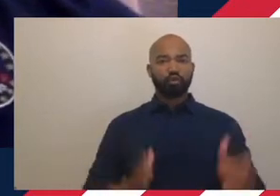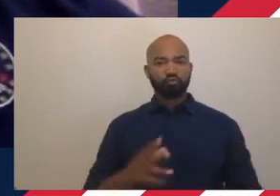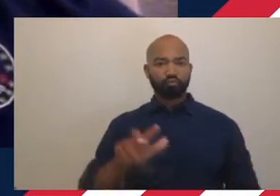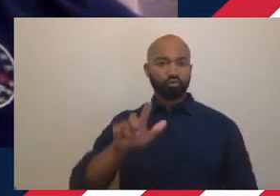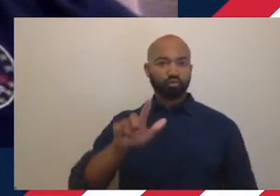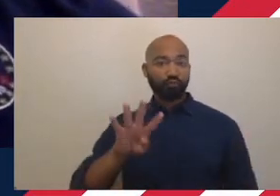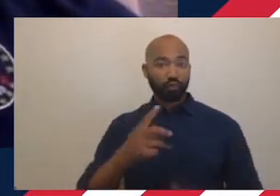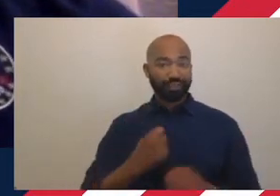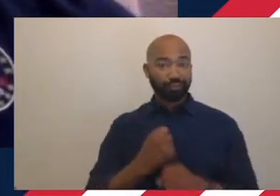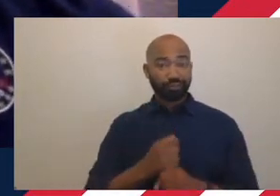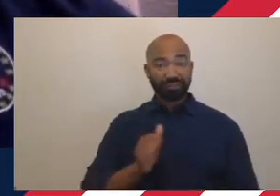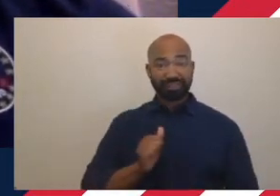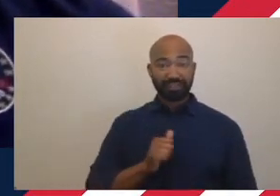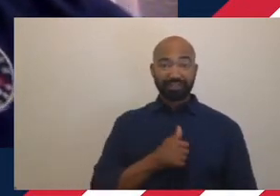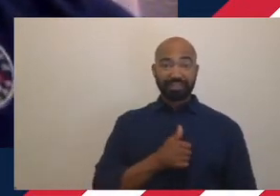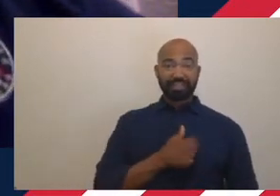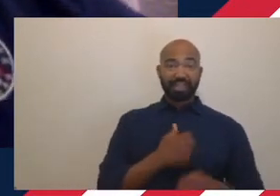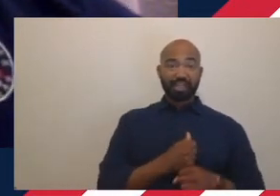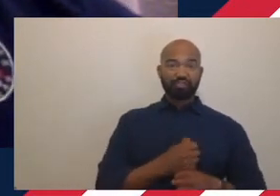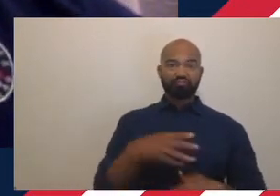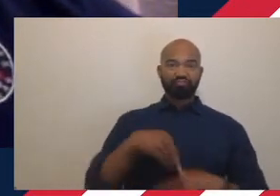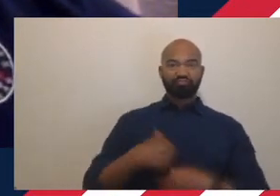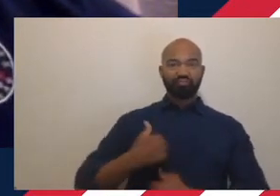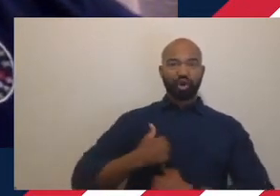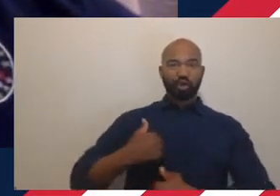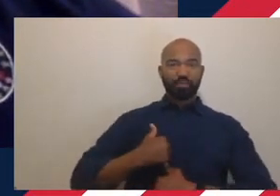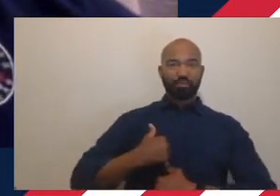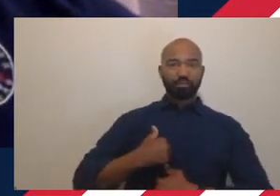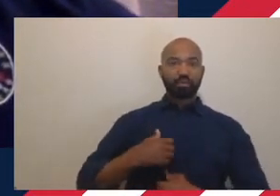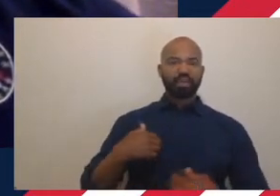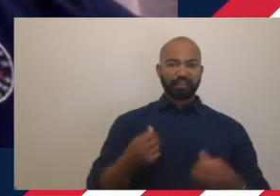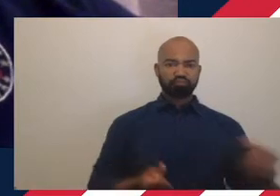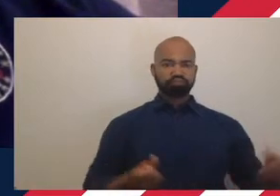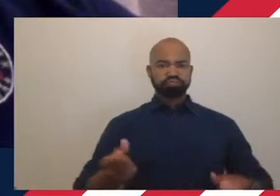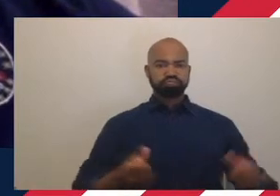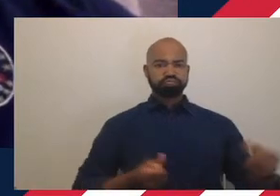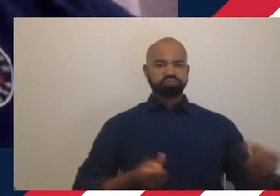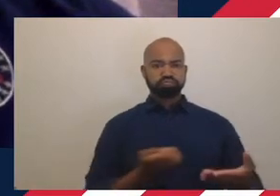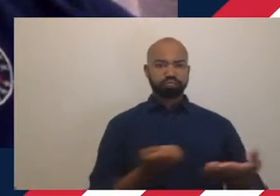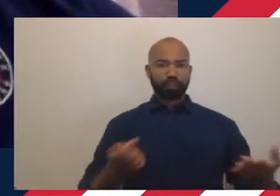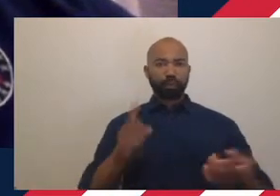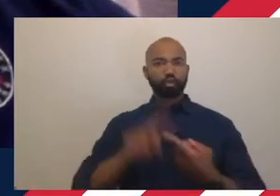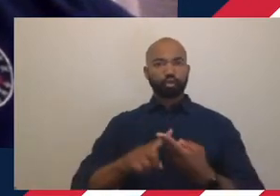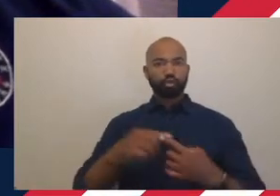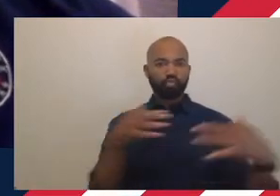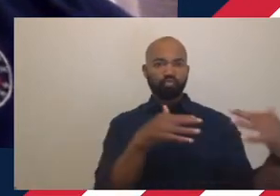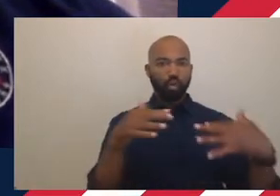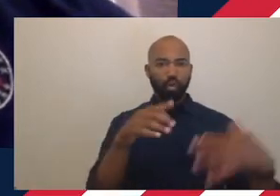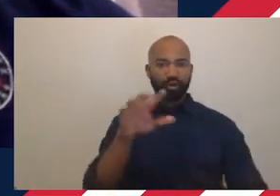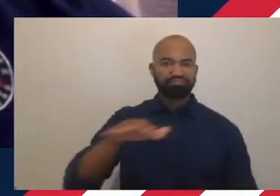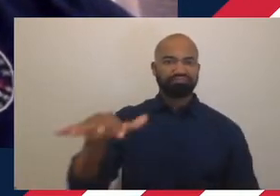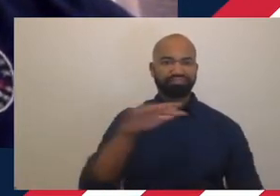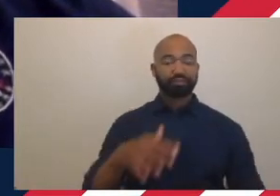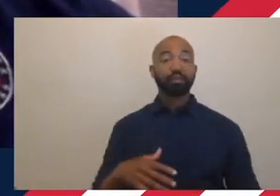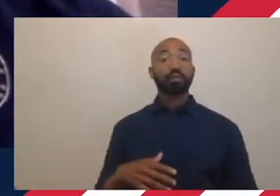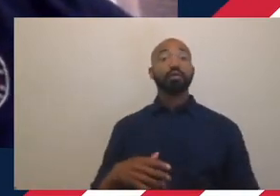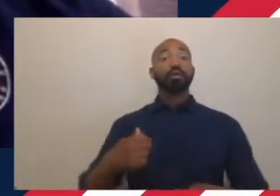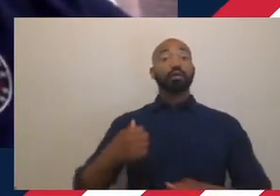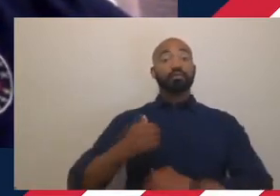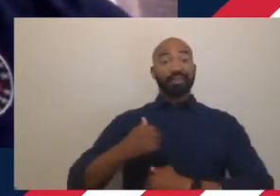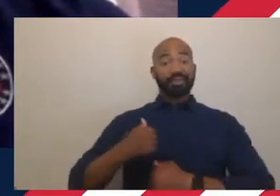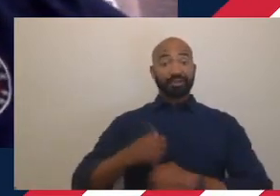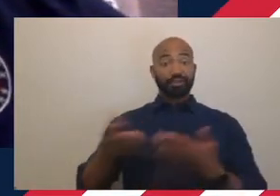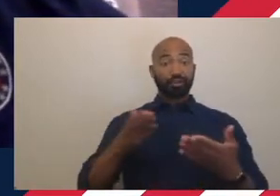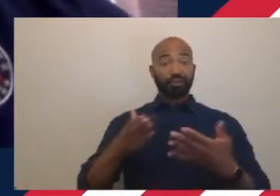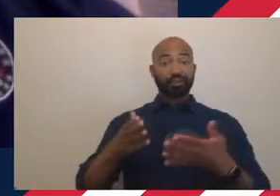Previously, I served 10 years in the United States Army, driving heavy equipment through war zones. My military service ended when I was critically injured while